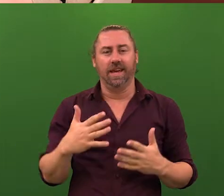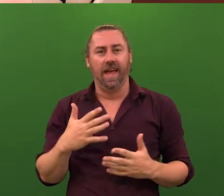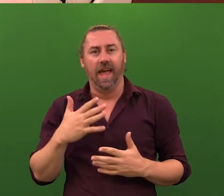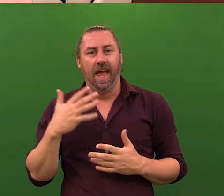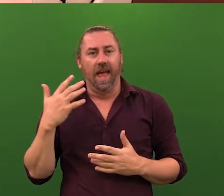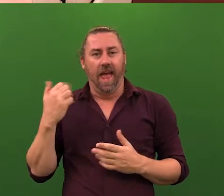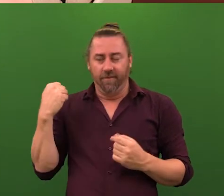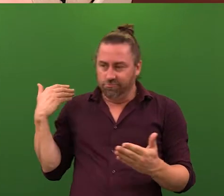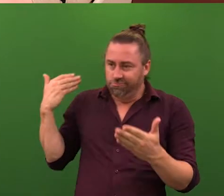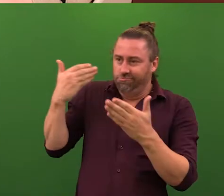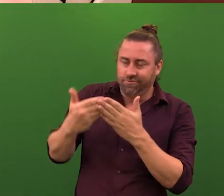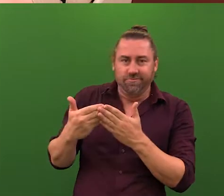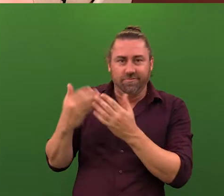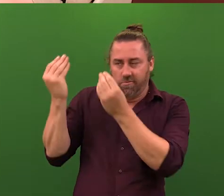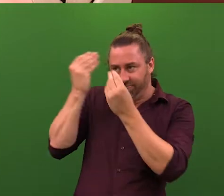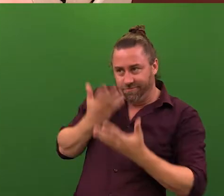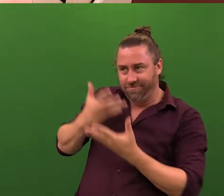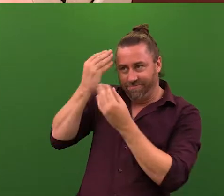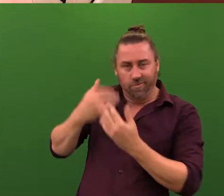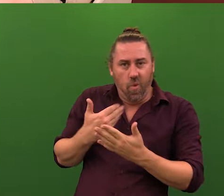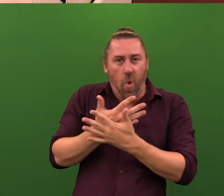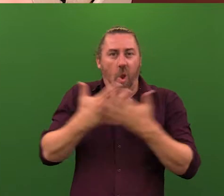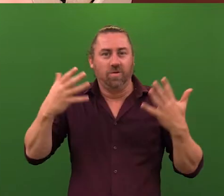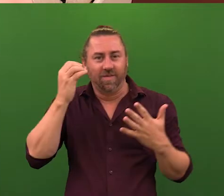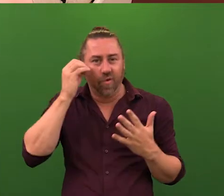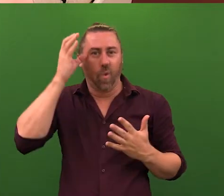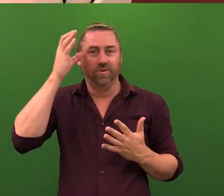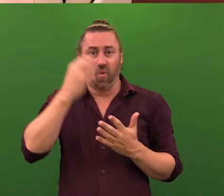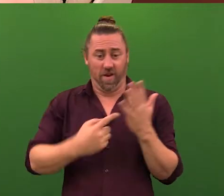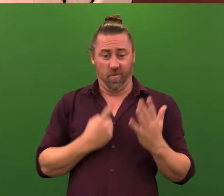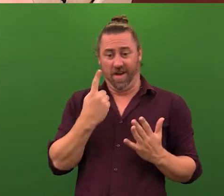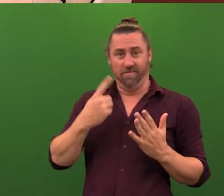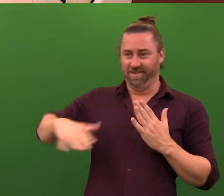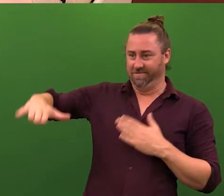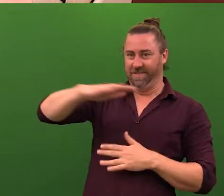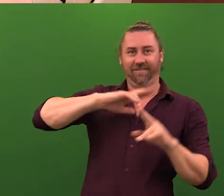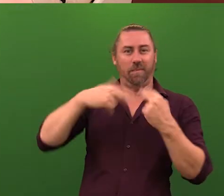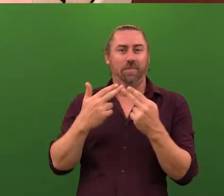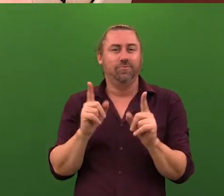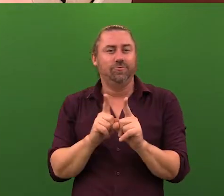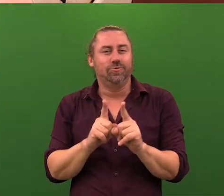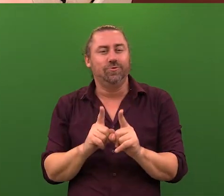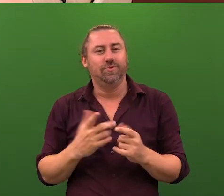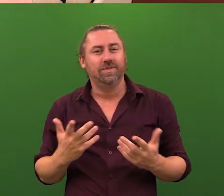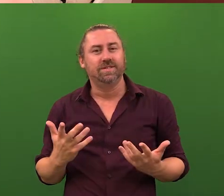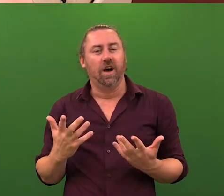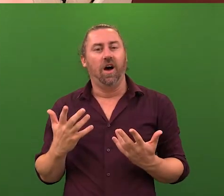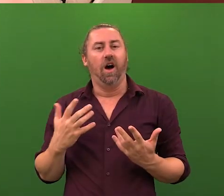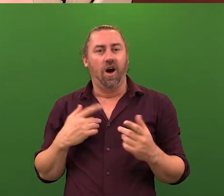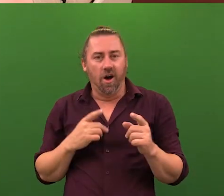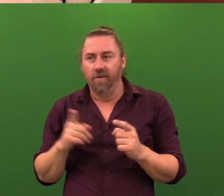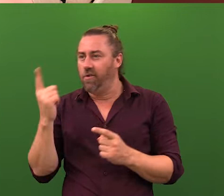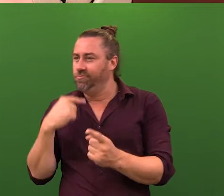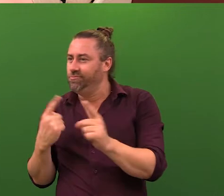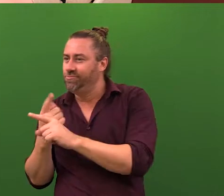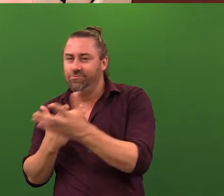She passed down a lot of knowledge, I guess, to her family. So I've, I guess, been learning from